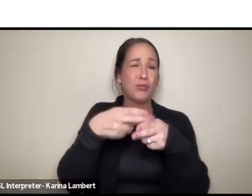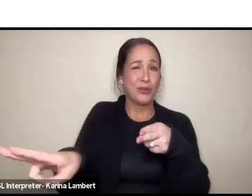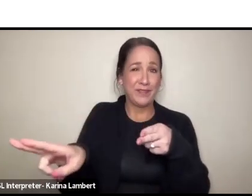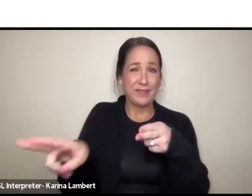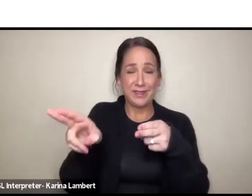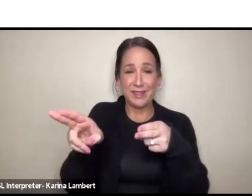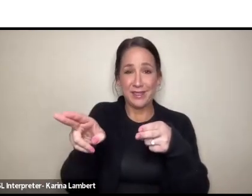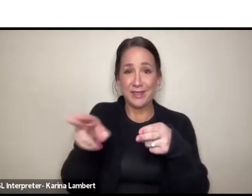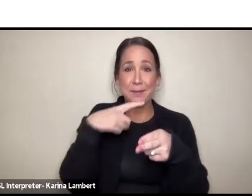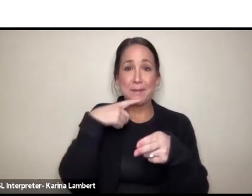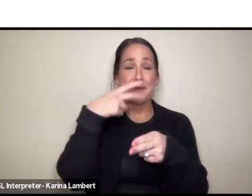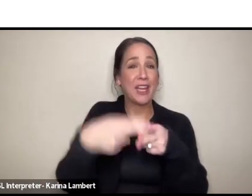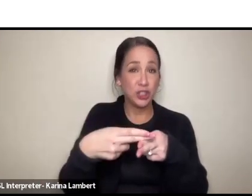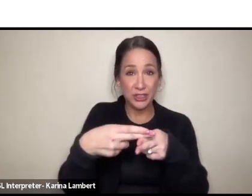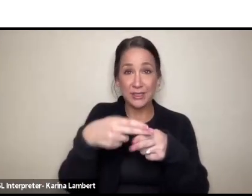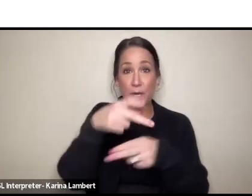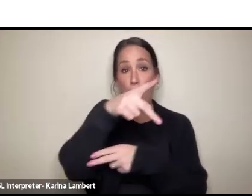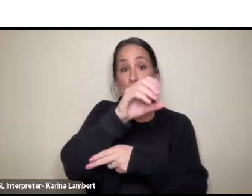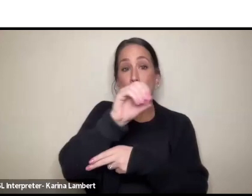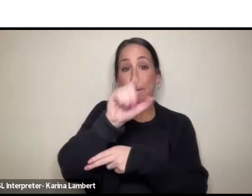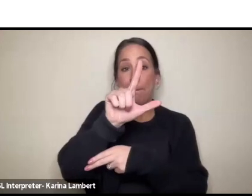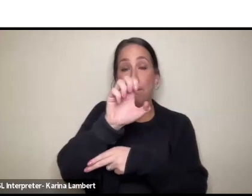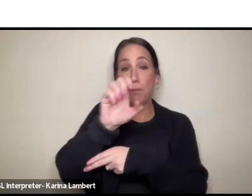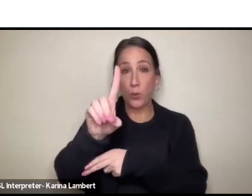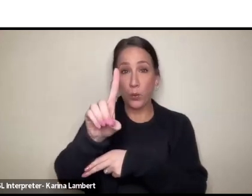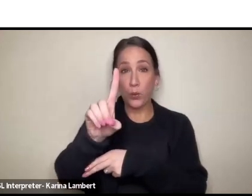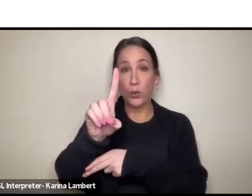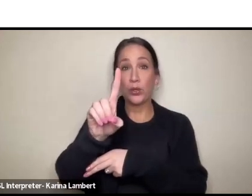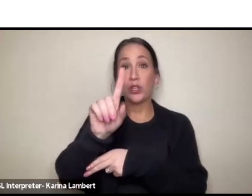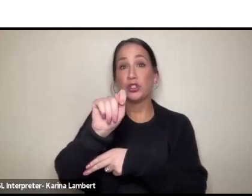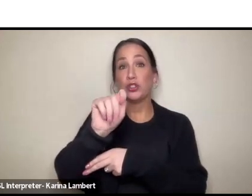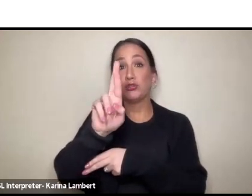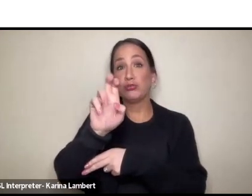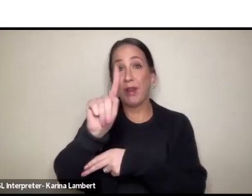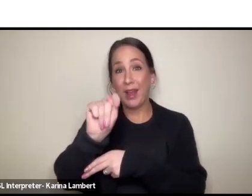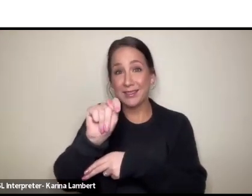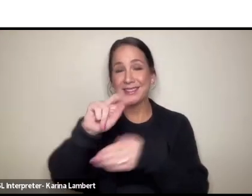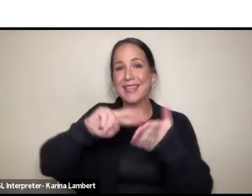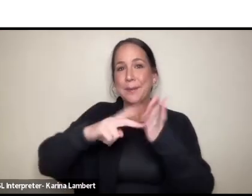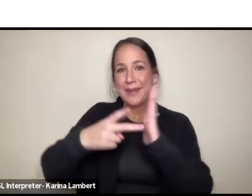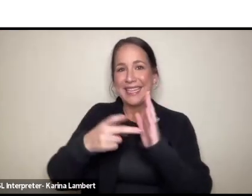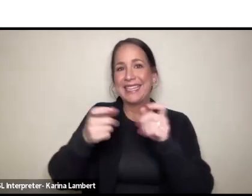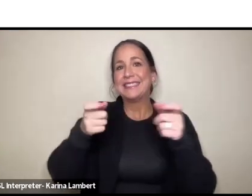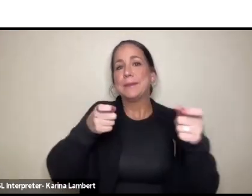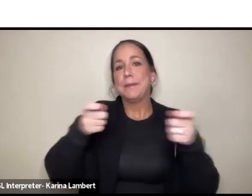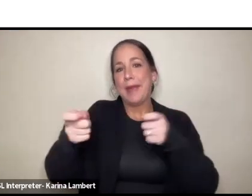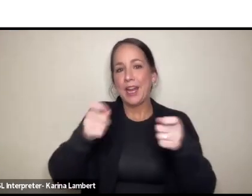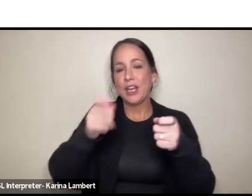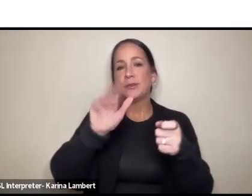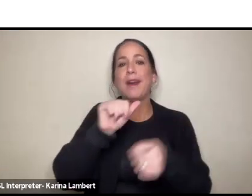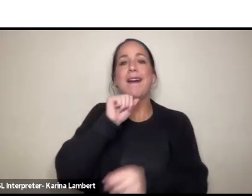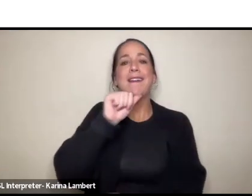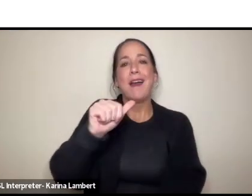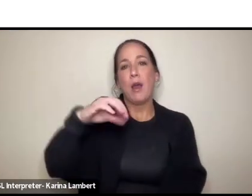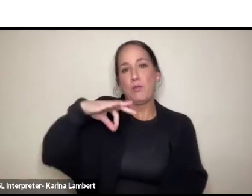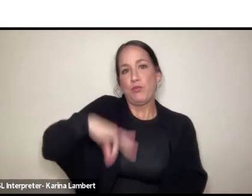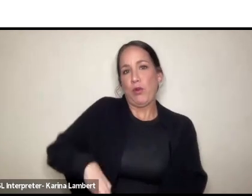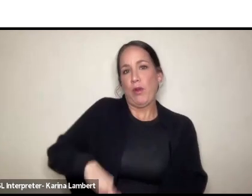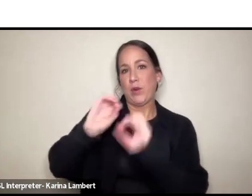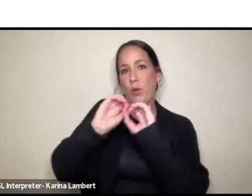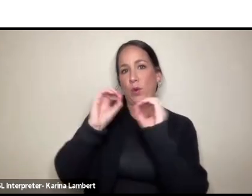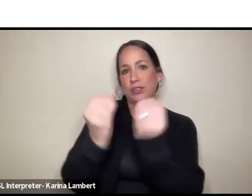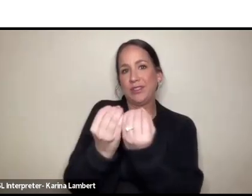trust is simply a trust that's managed by a nonprofit organization that has